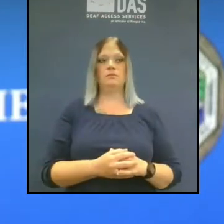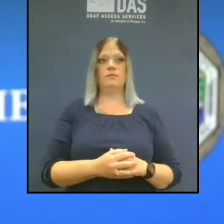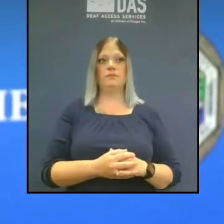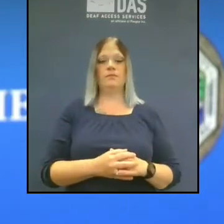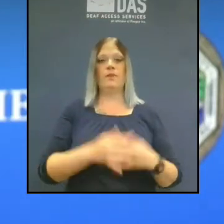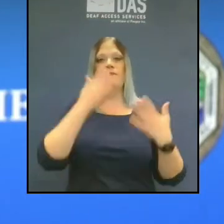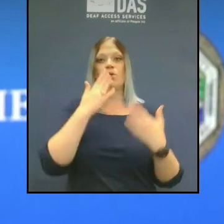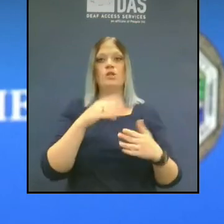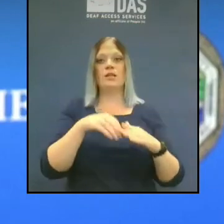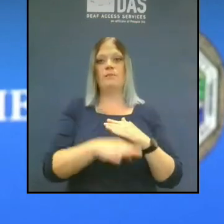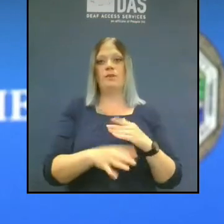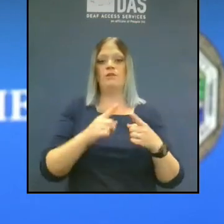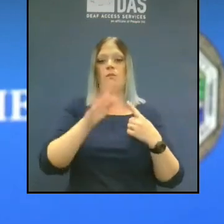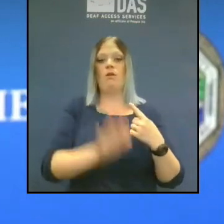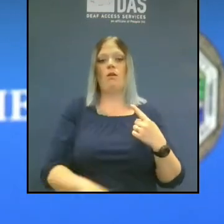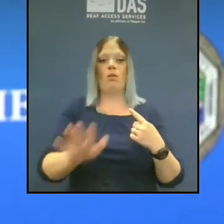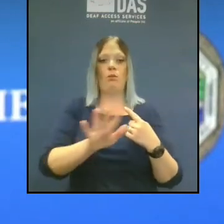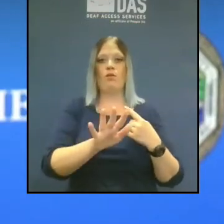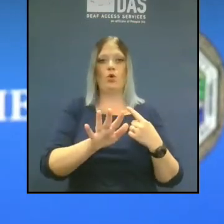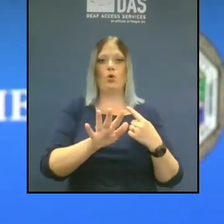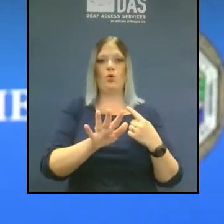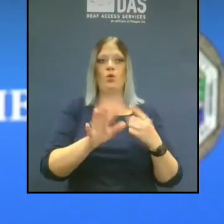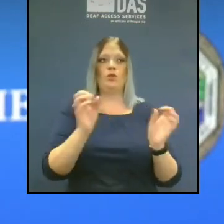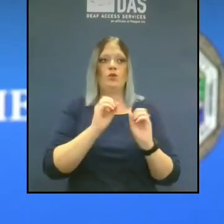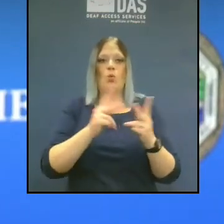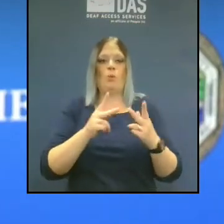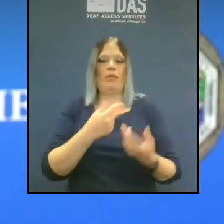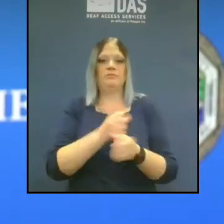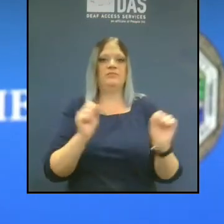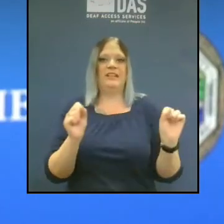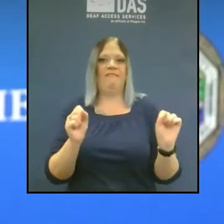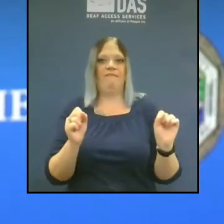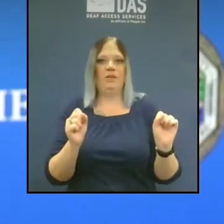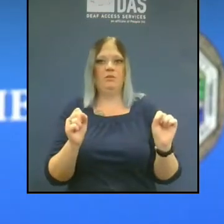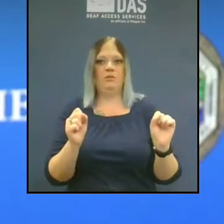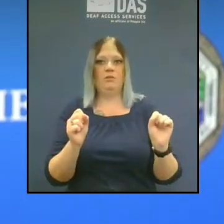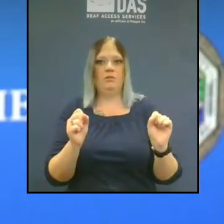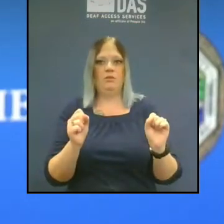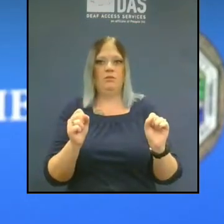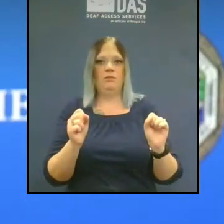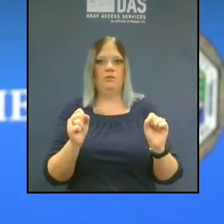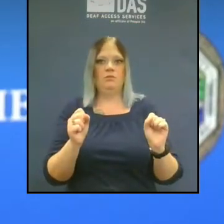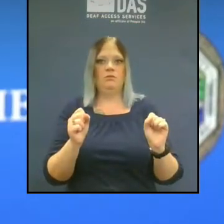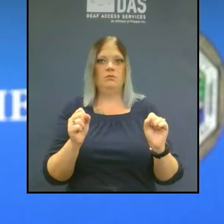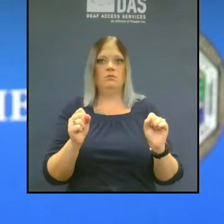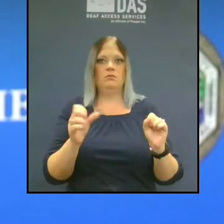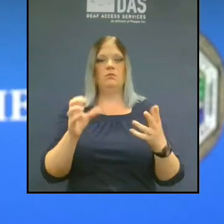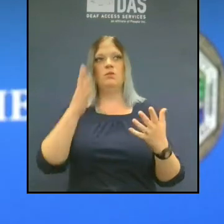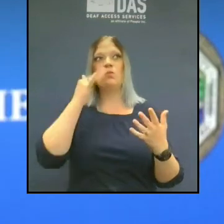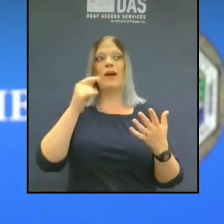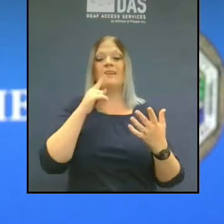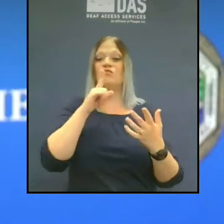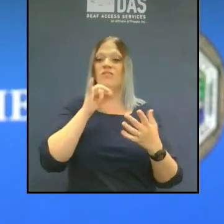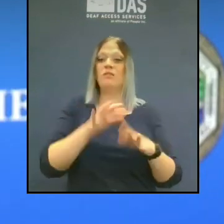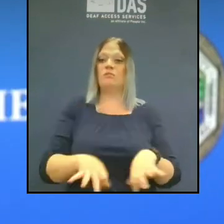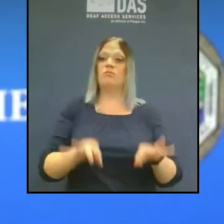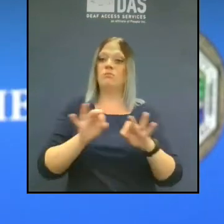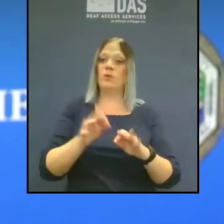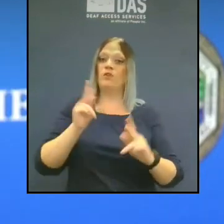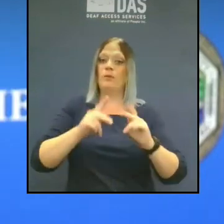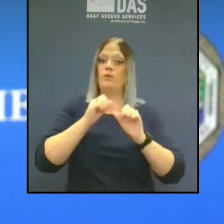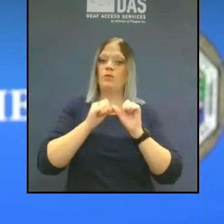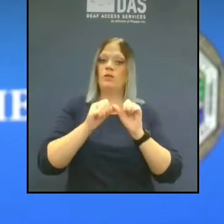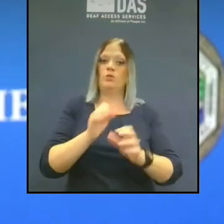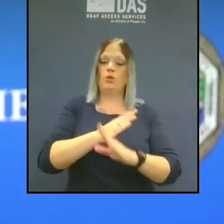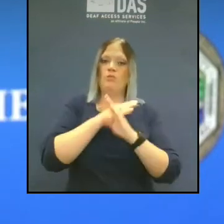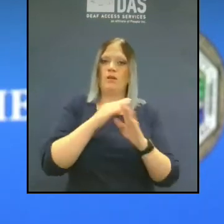unfortunately admissions from all over our community. There's no place that's safe, and that's why it's really important to people to continue these